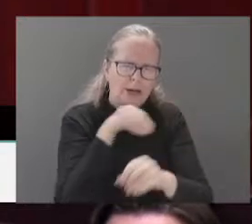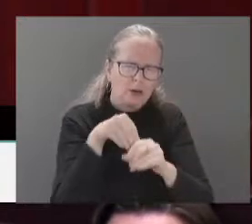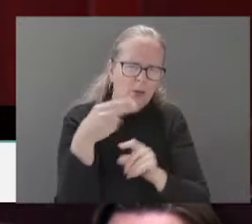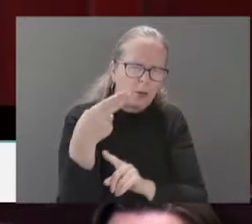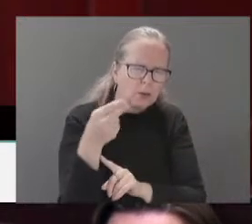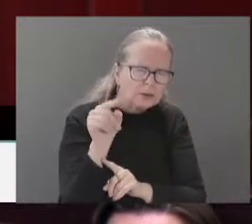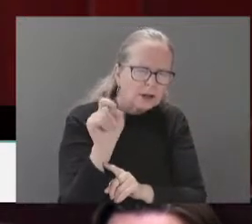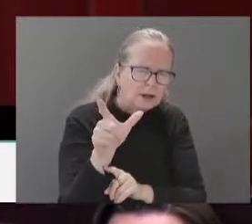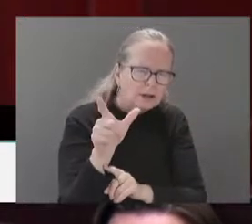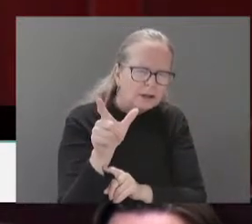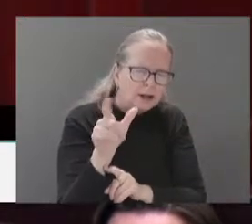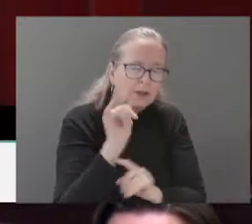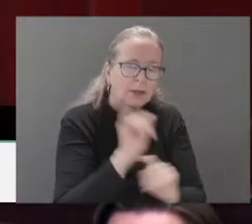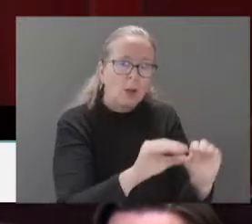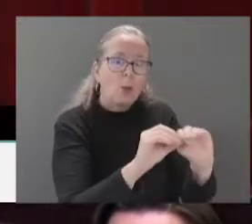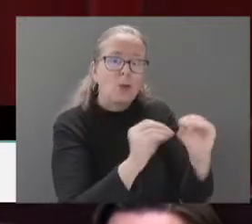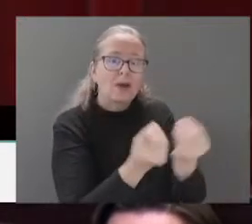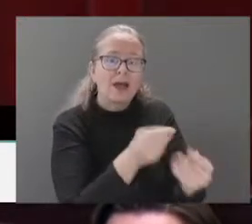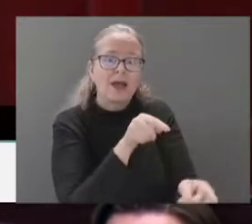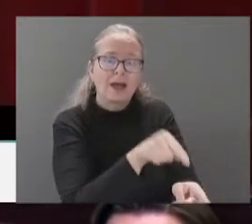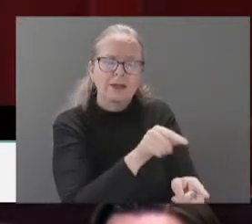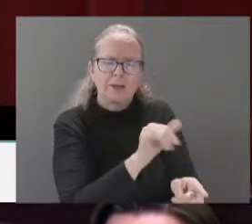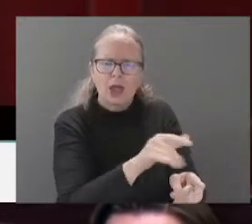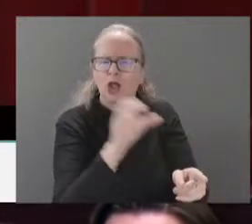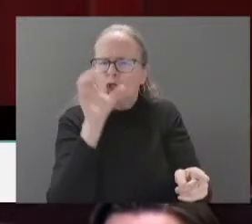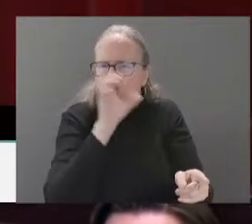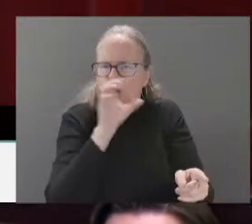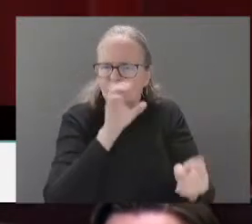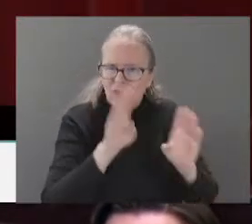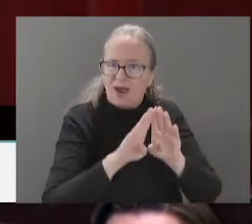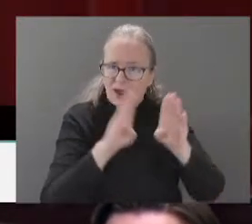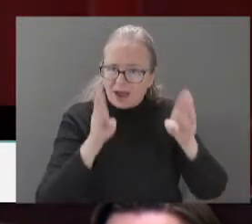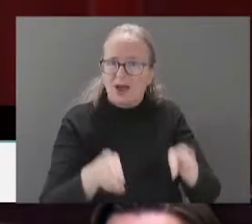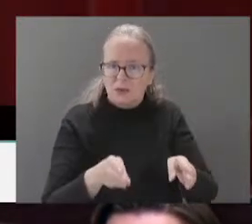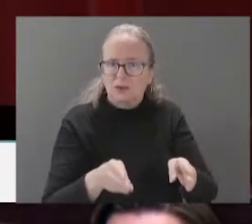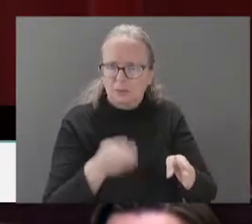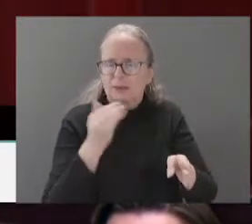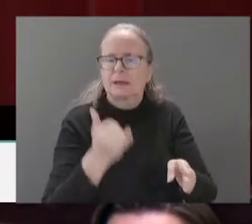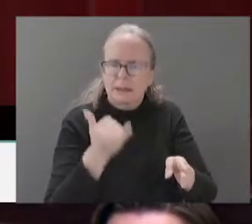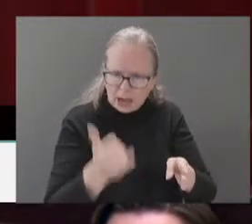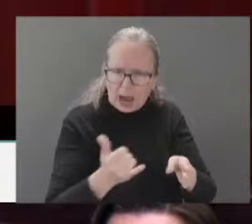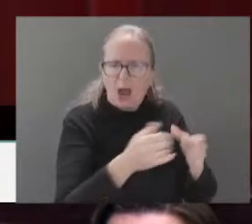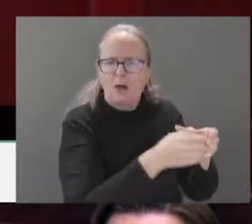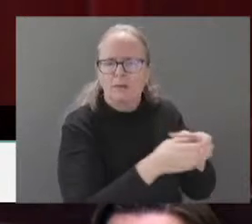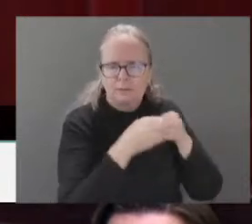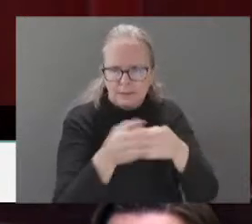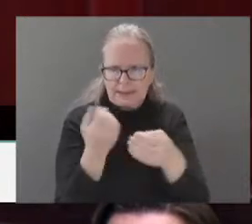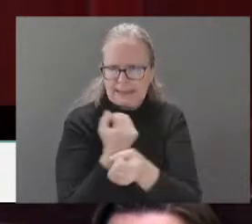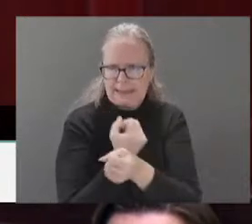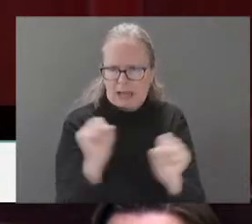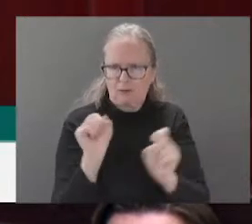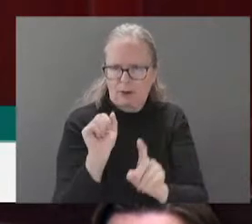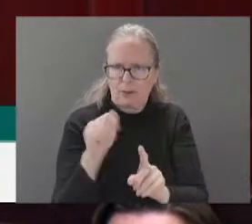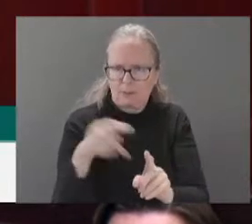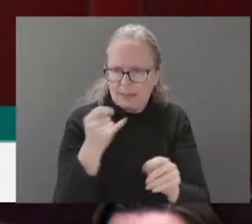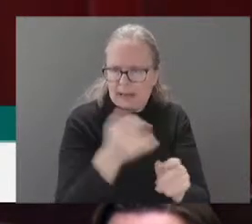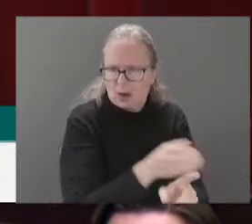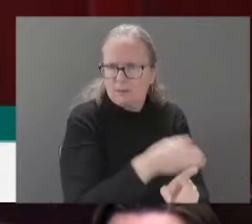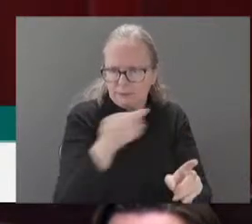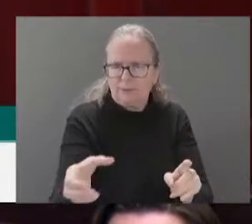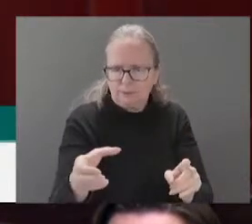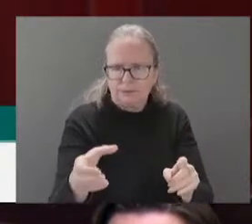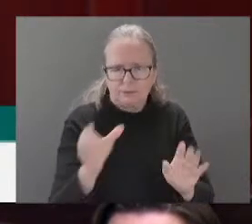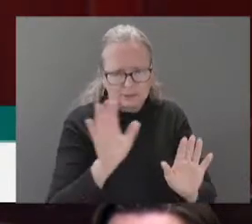those individuals had them in safe Apartments Mr Speaker where they made a very bizarre decision to start to move them from hotel to hotel to hotel Mr